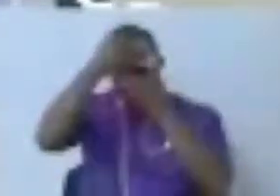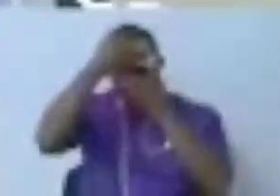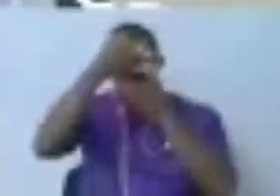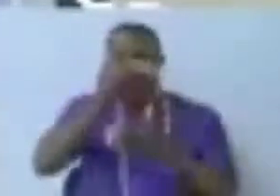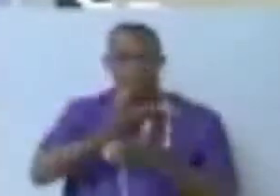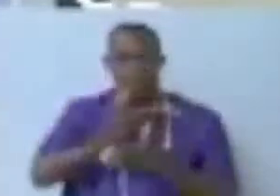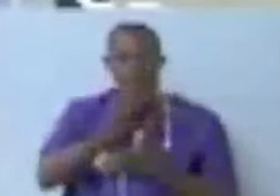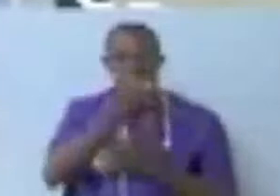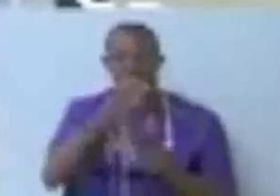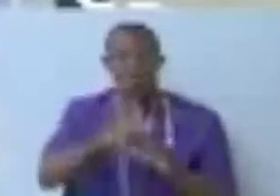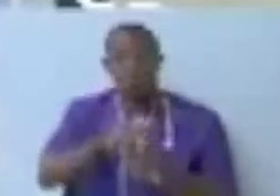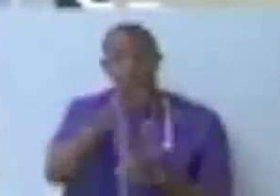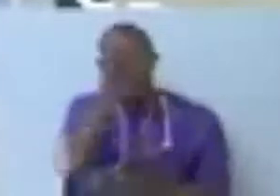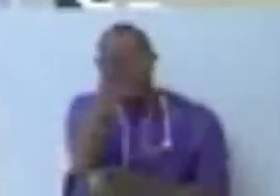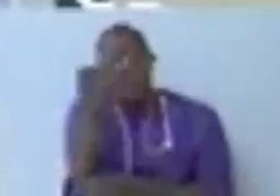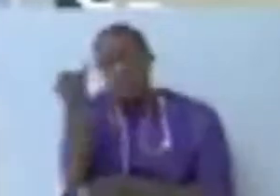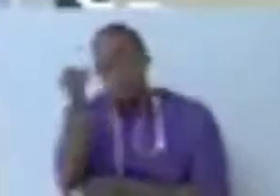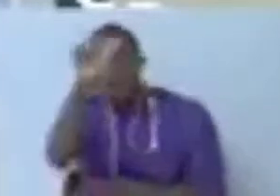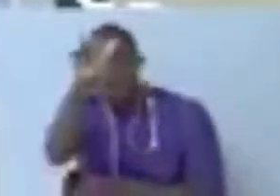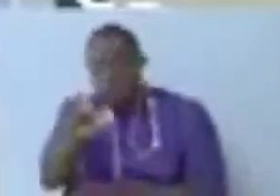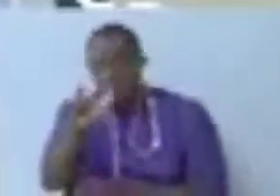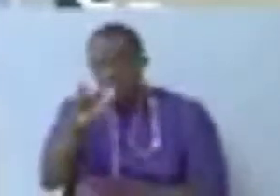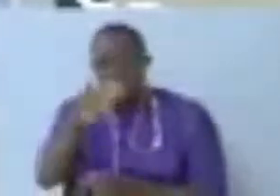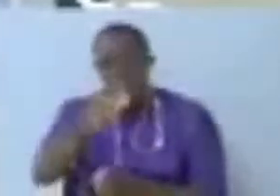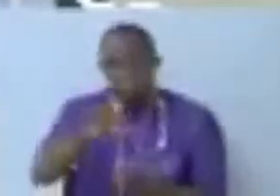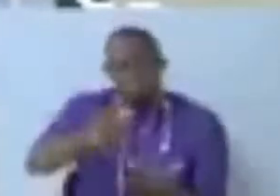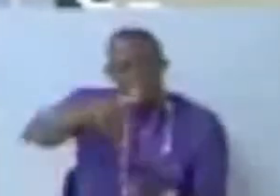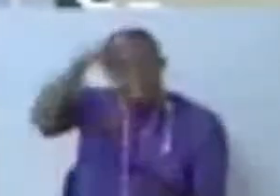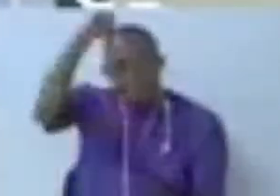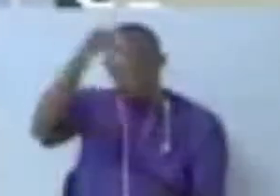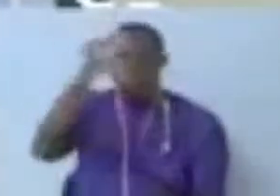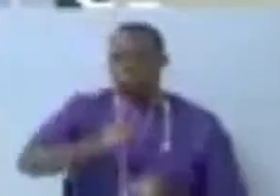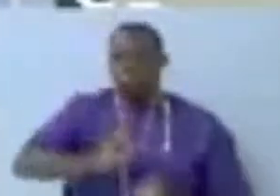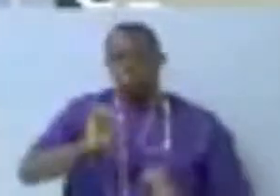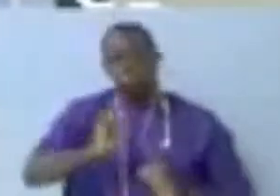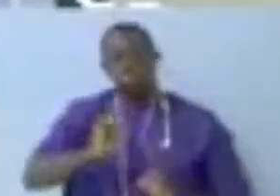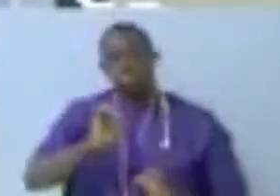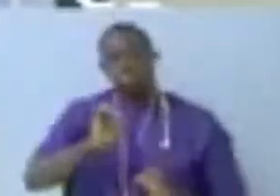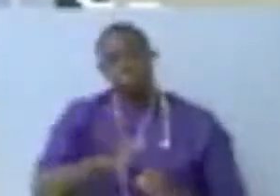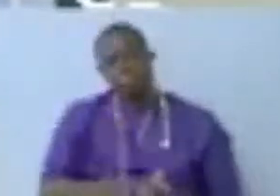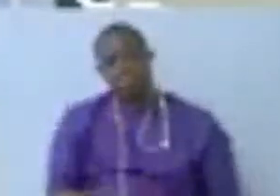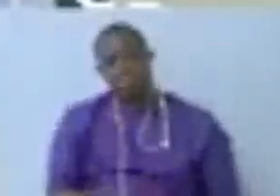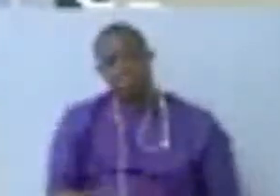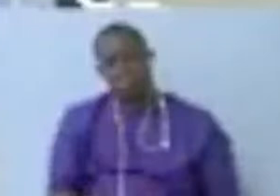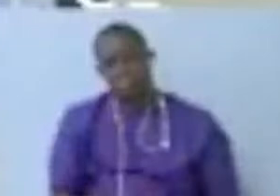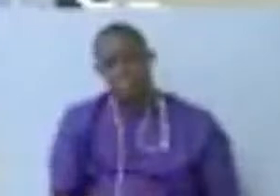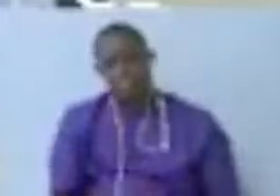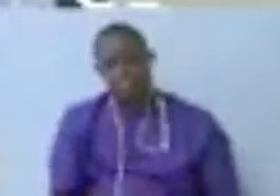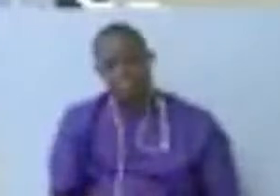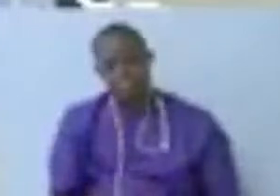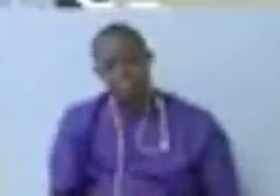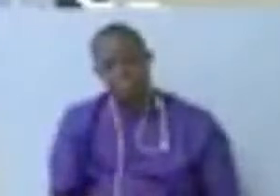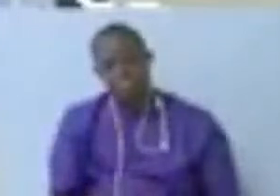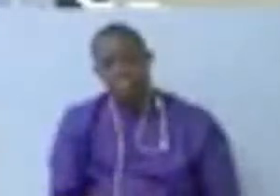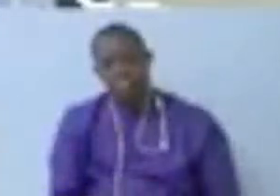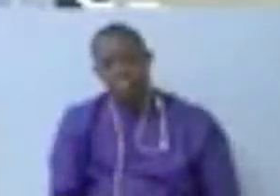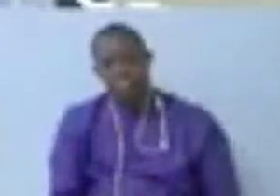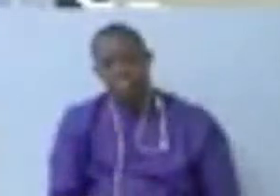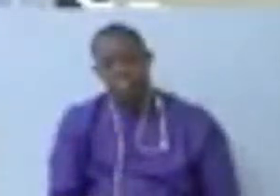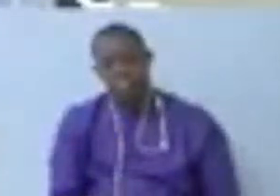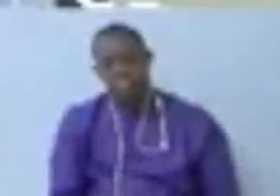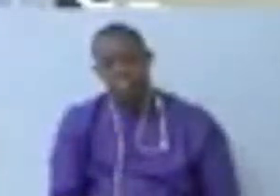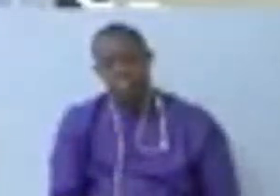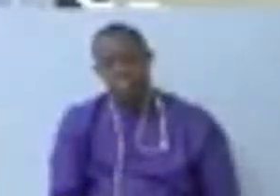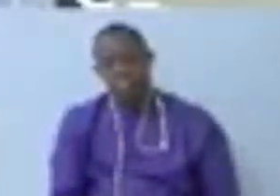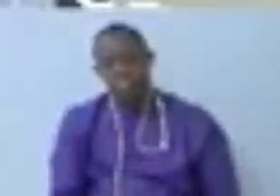tall. Maybe Sude Karon Sudolem, but in Buaro Membejan Fananganyada Mura, you have me a max. But in Yumari Mumanke Mojama to